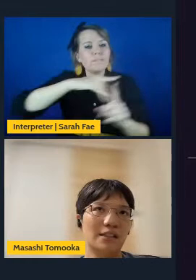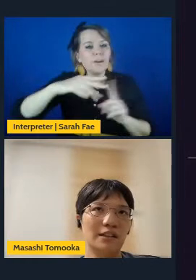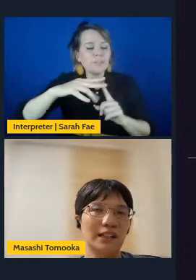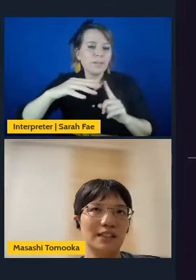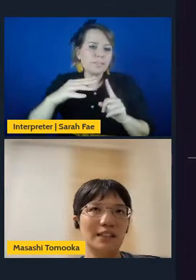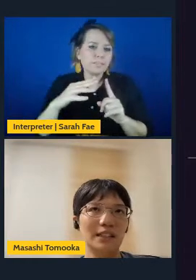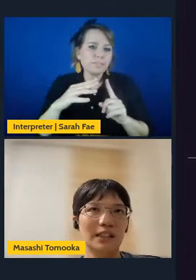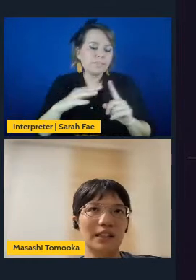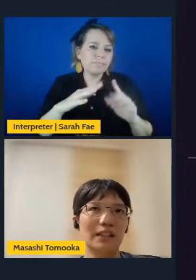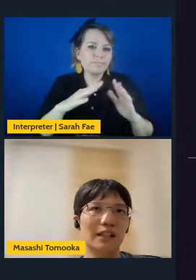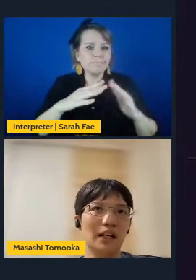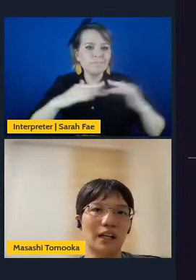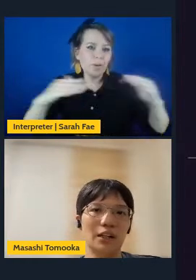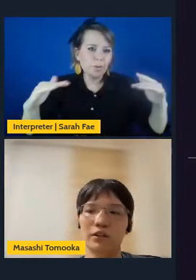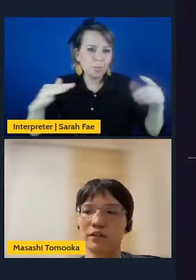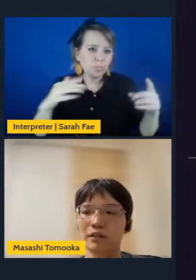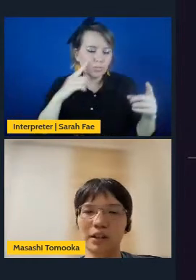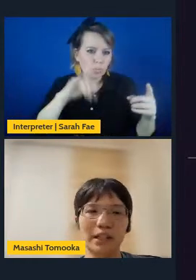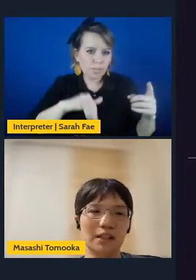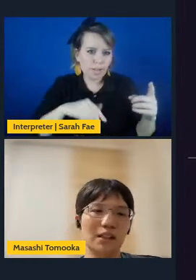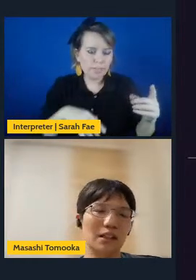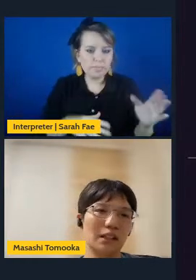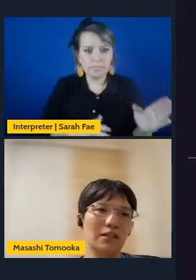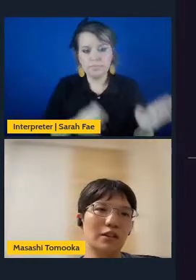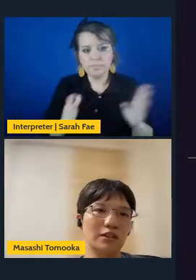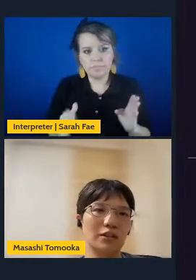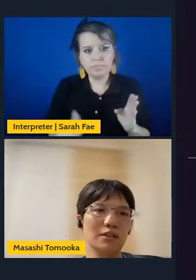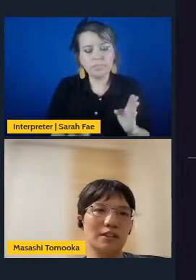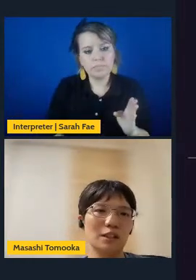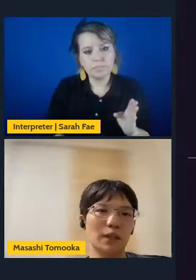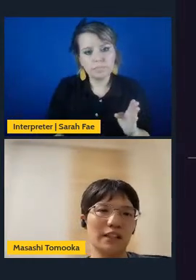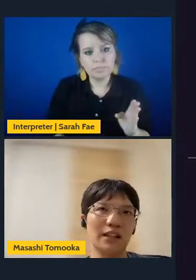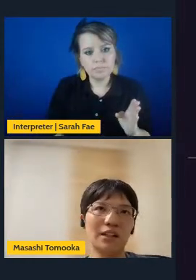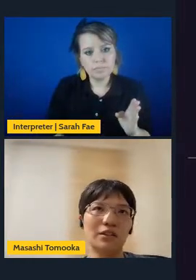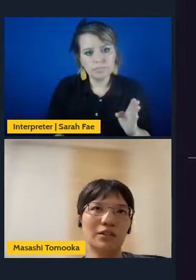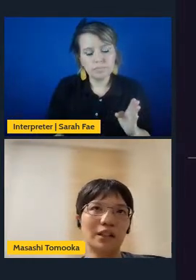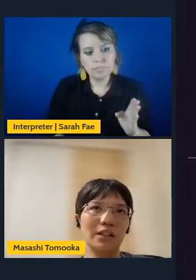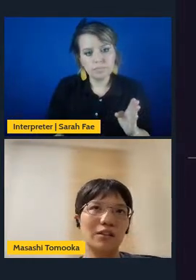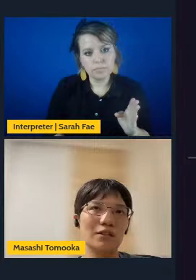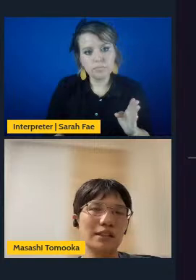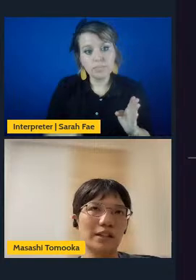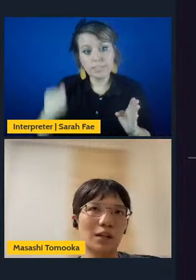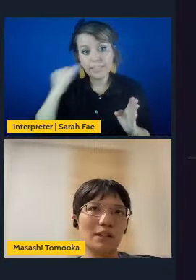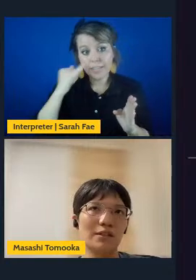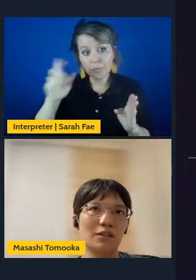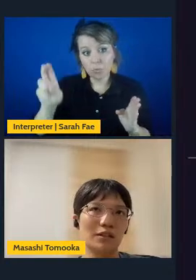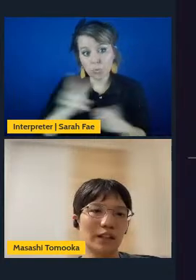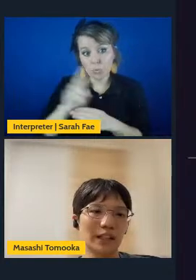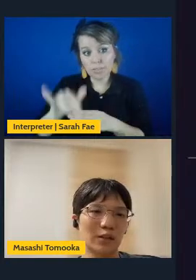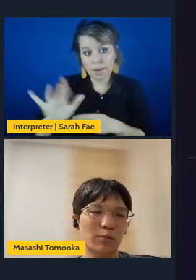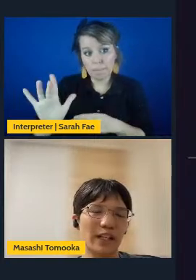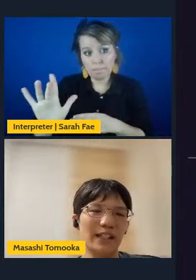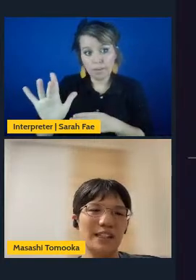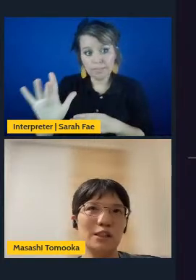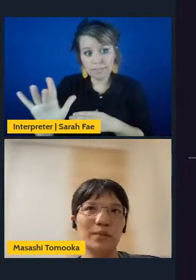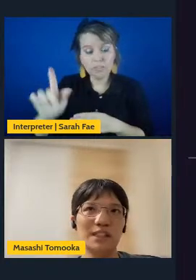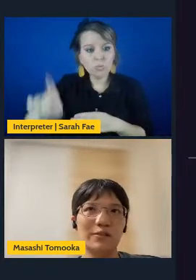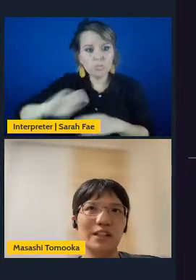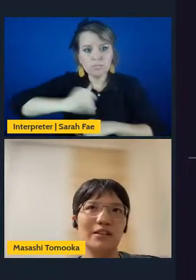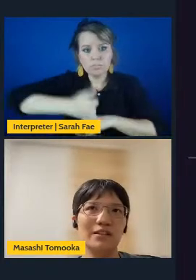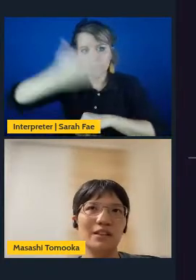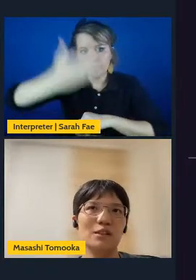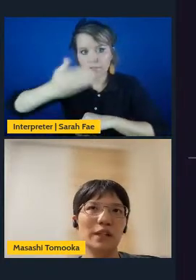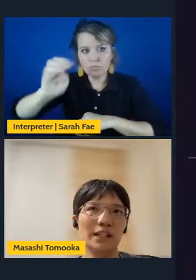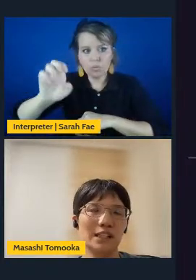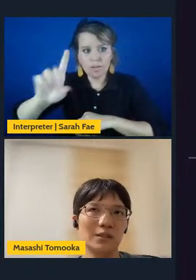However, as you can see, if you use this pattern, you need to set up the front end very